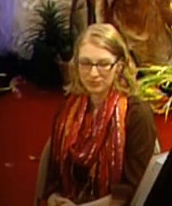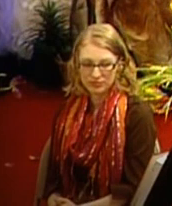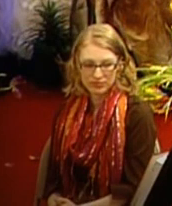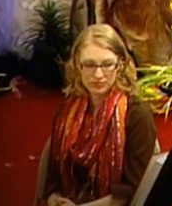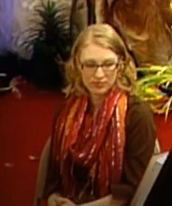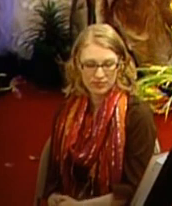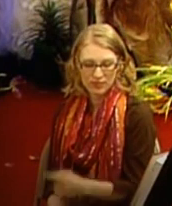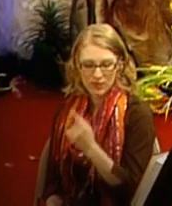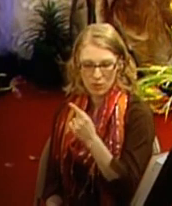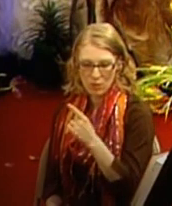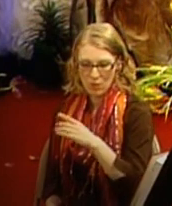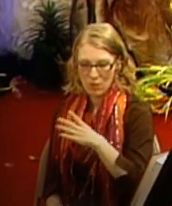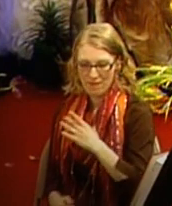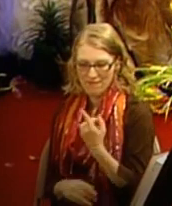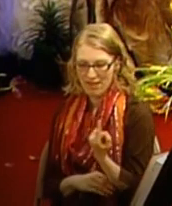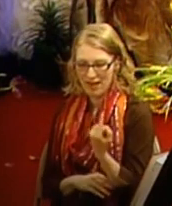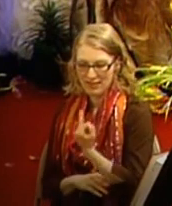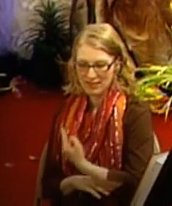One fine day,